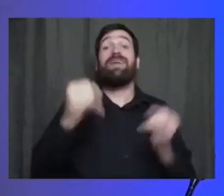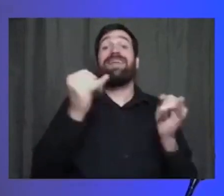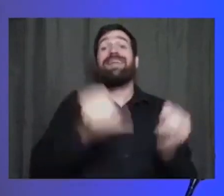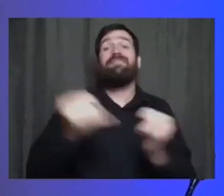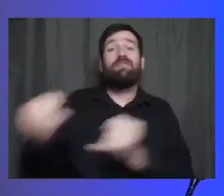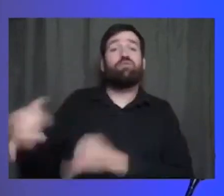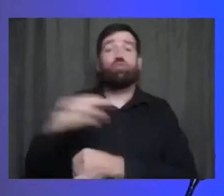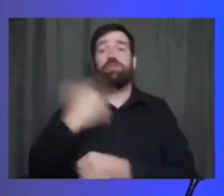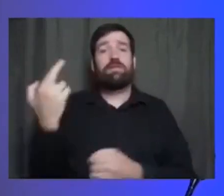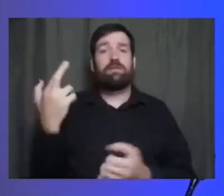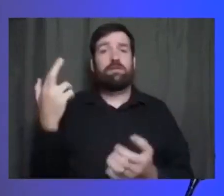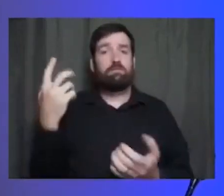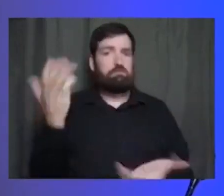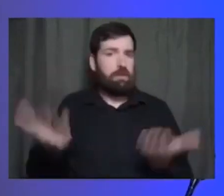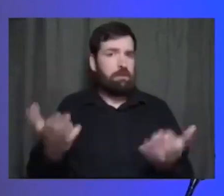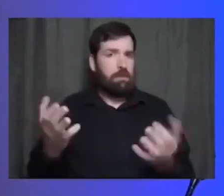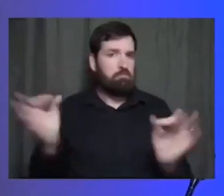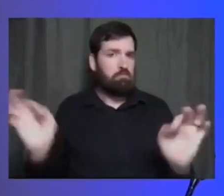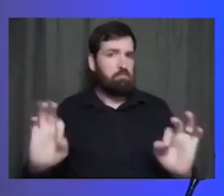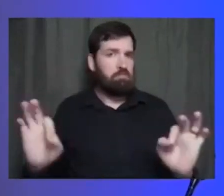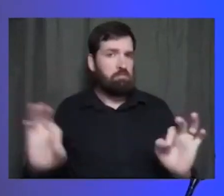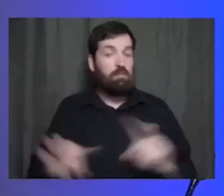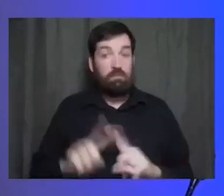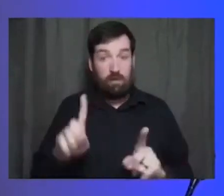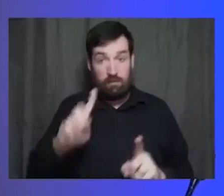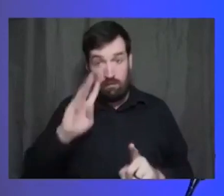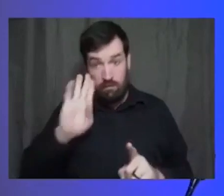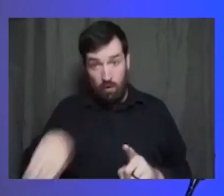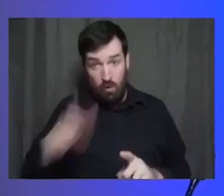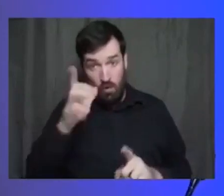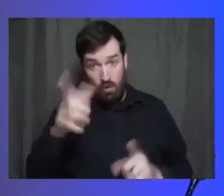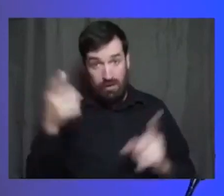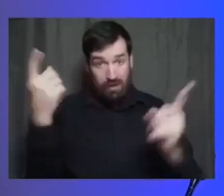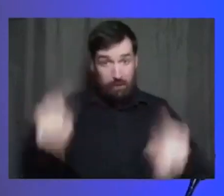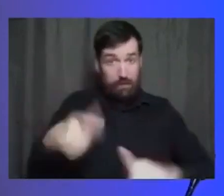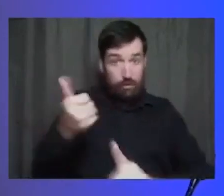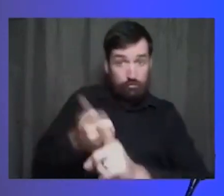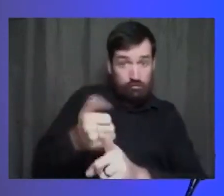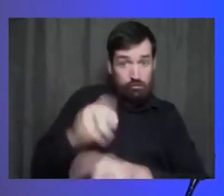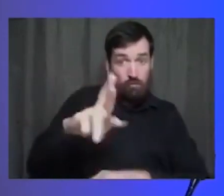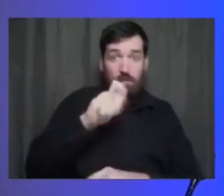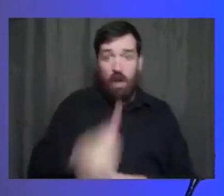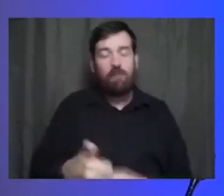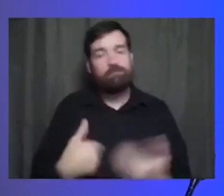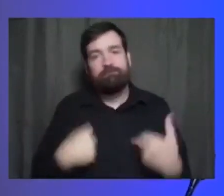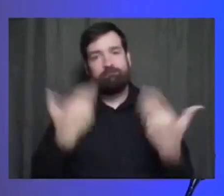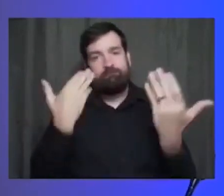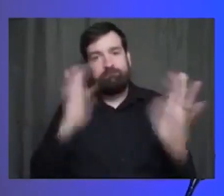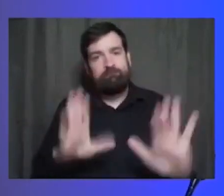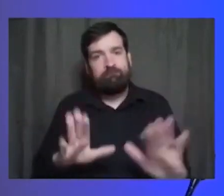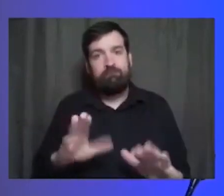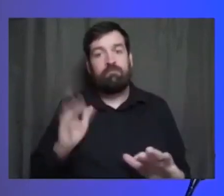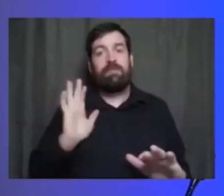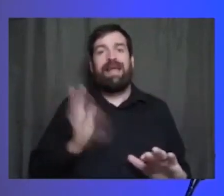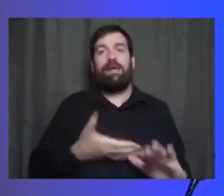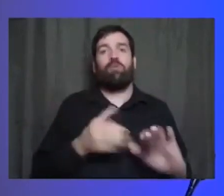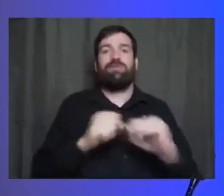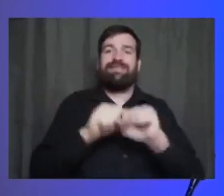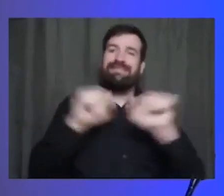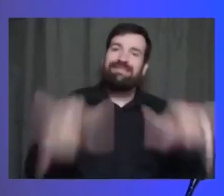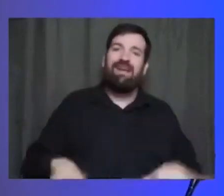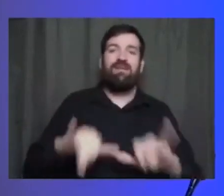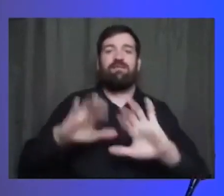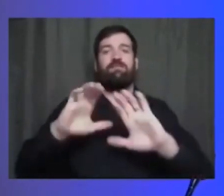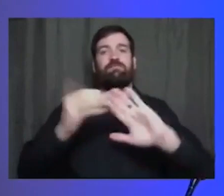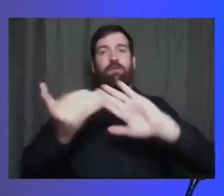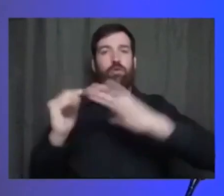you don't know if it's going to happen to you or not. And we, as a society, as a community in general, want to